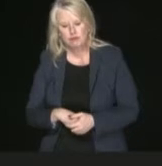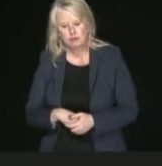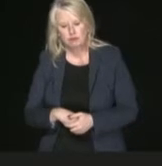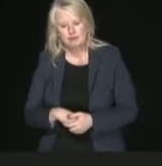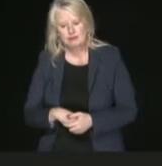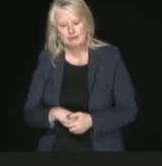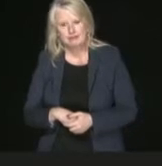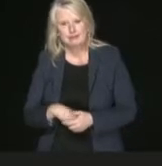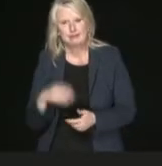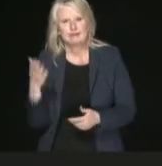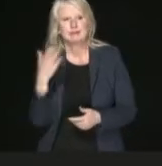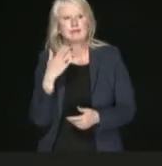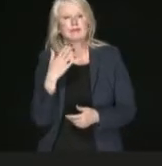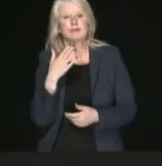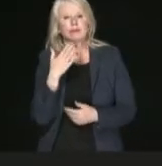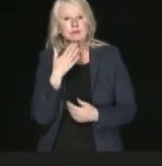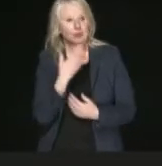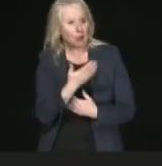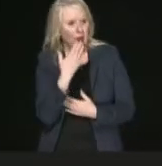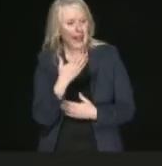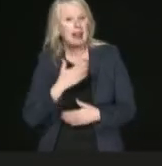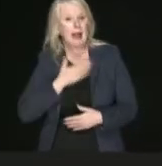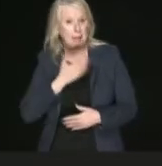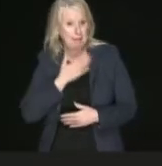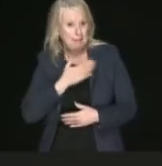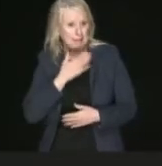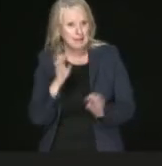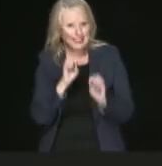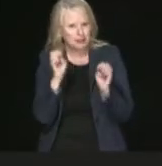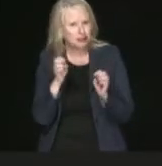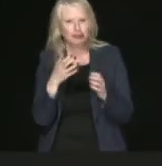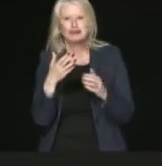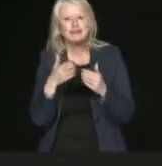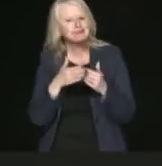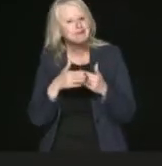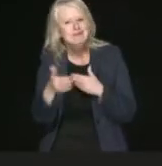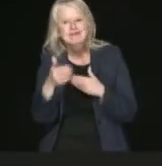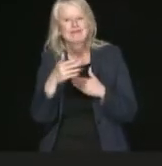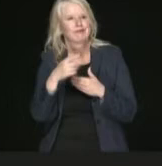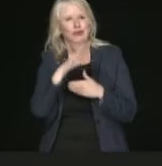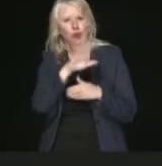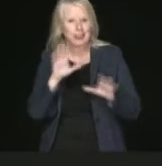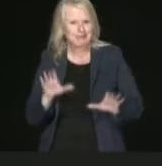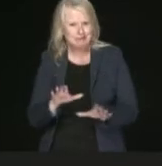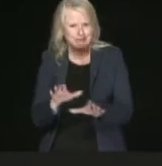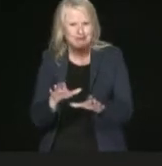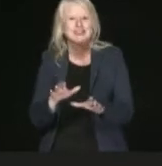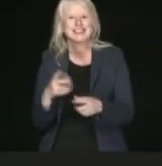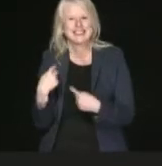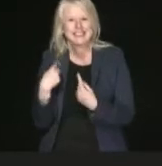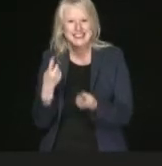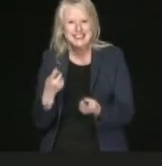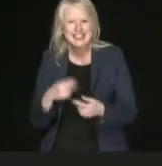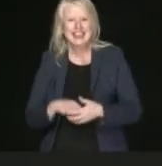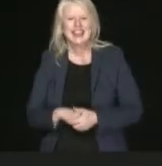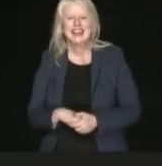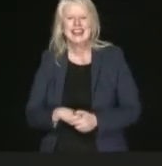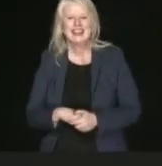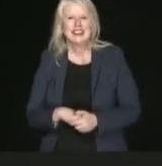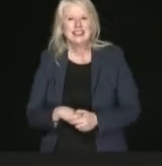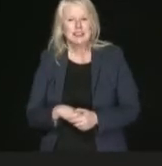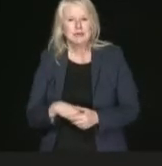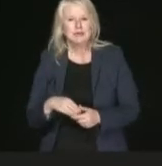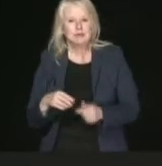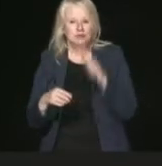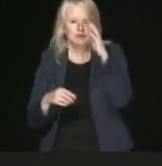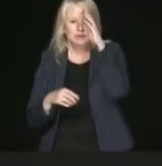Good morning, Prime Minister. Happy Easter, and whatever else is on your plate. G20 energy